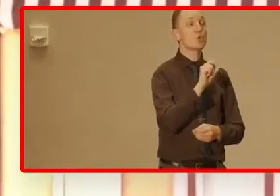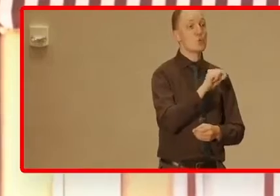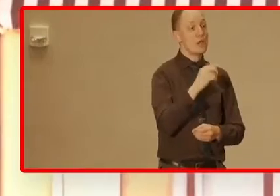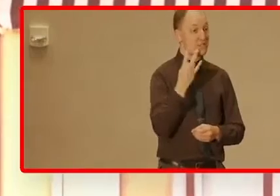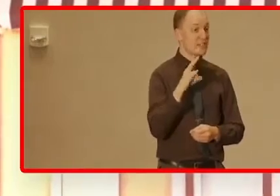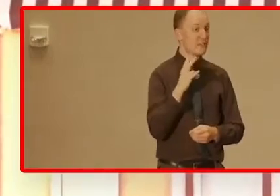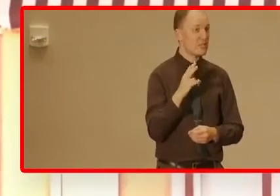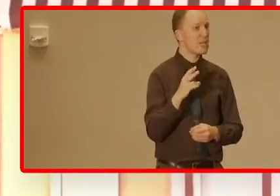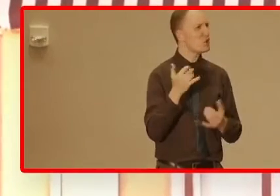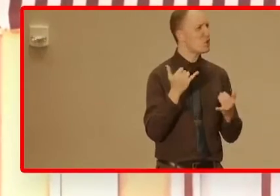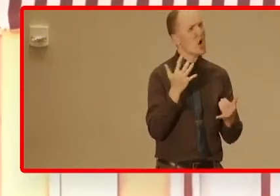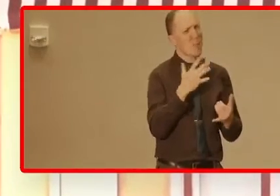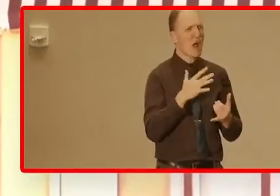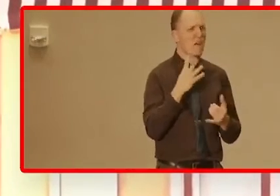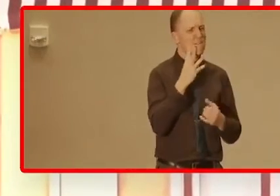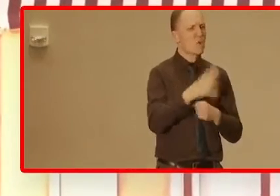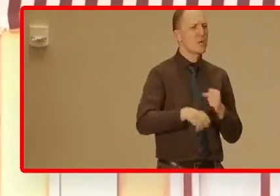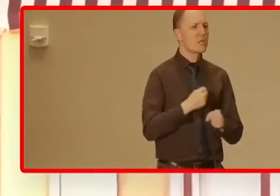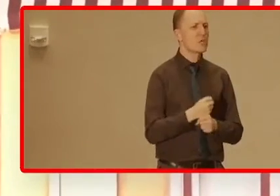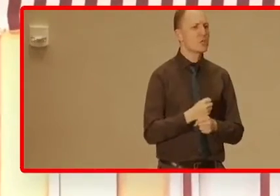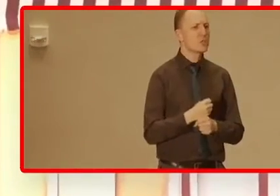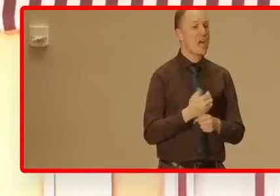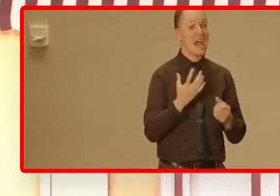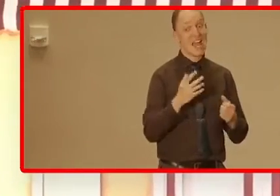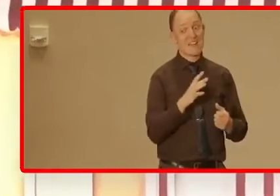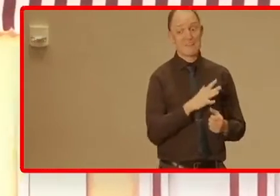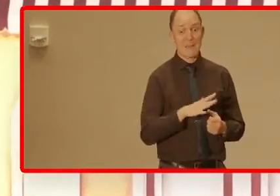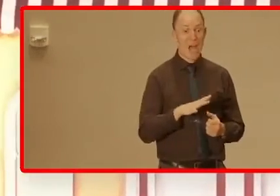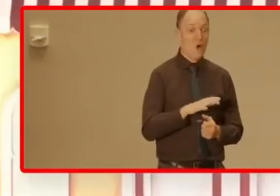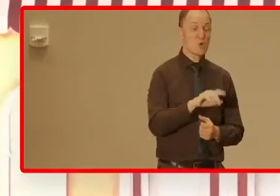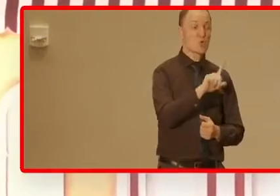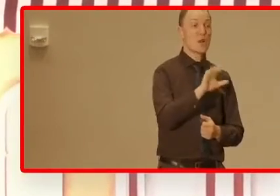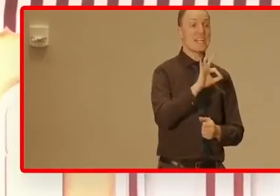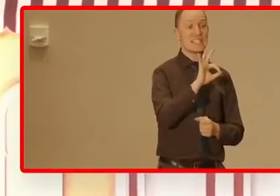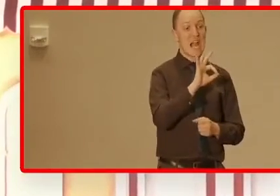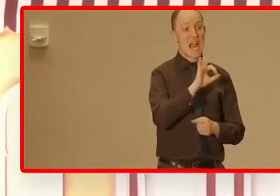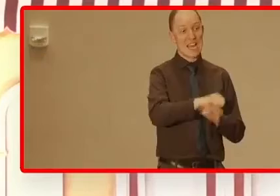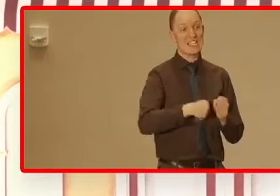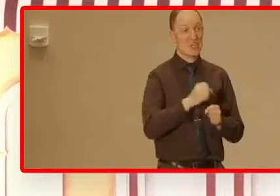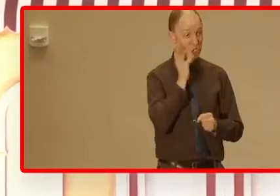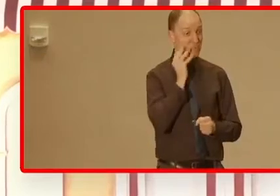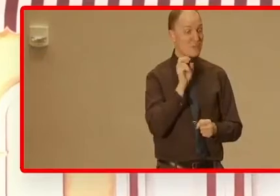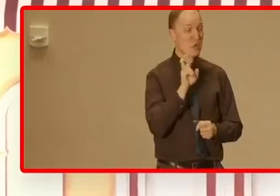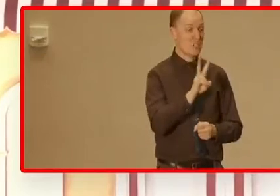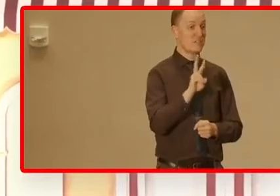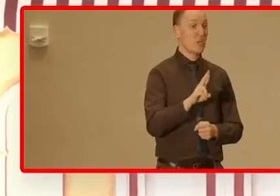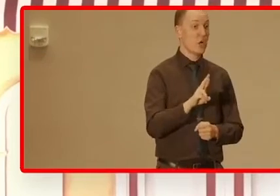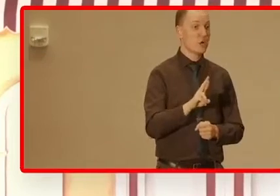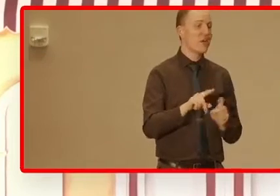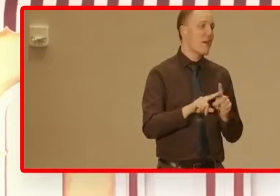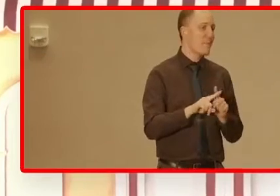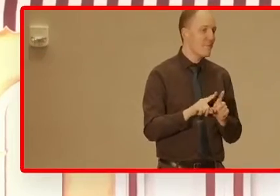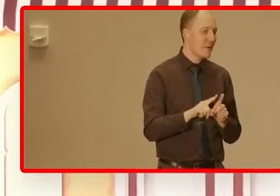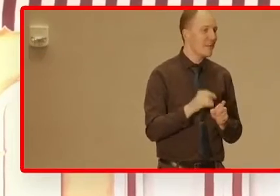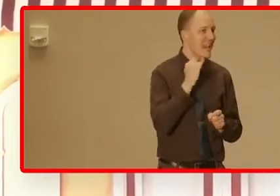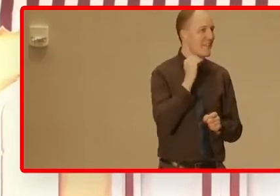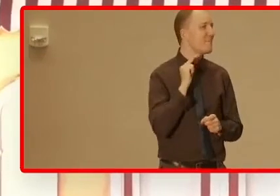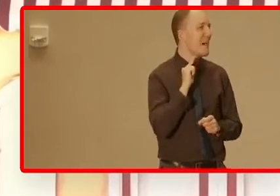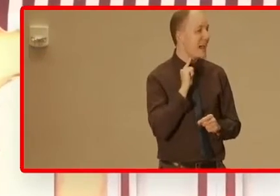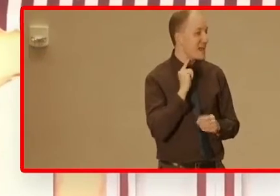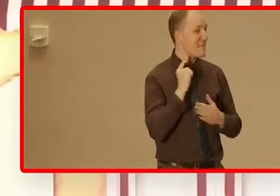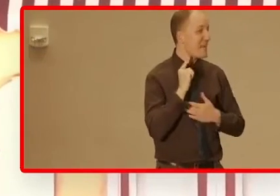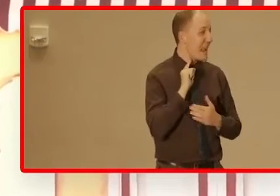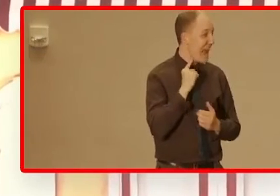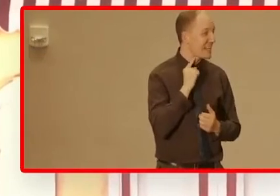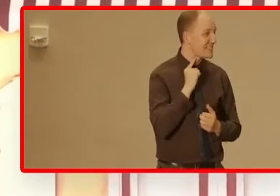role. I have over 29 years in the field of VR, but if you listen to my accent,